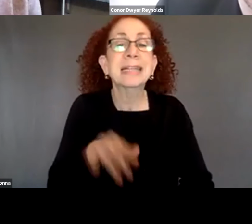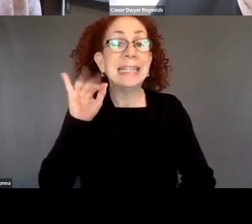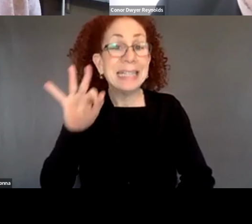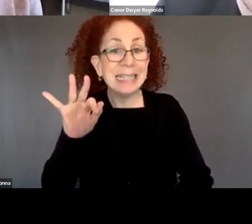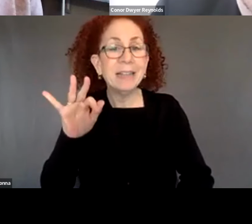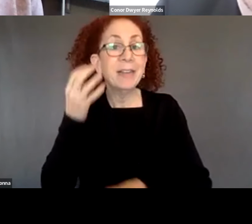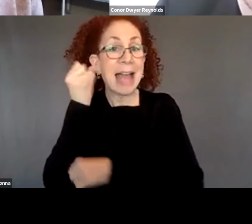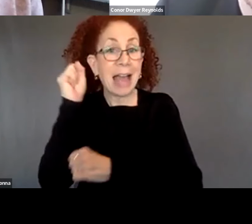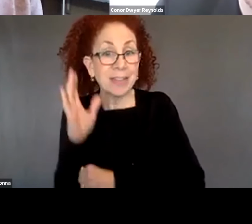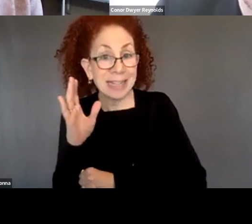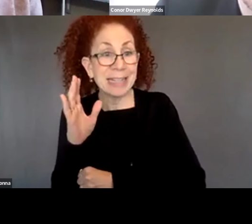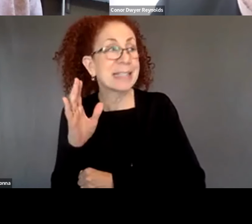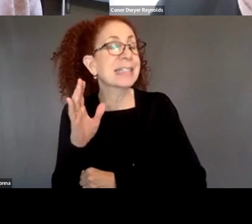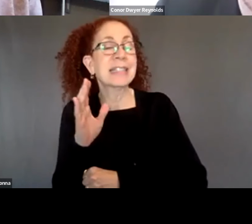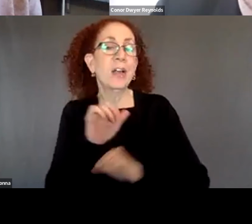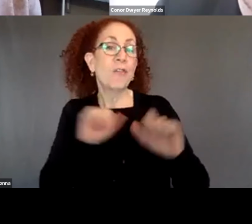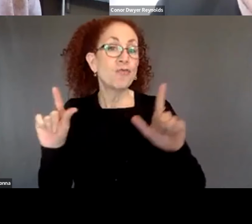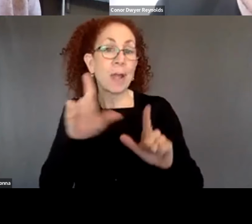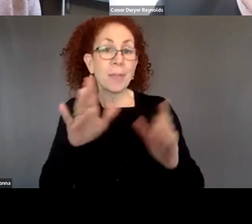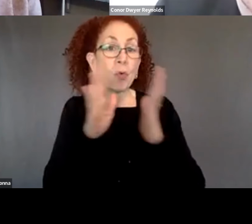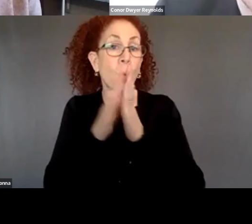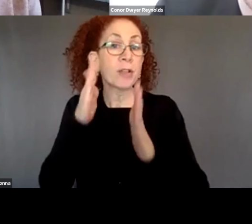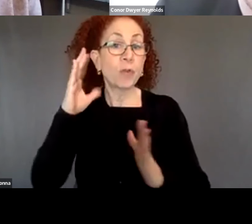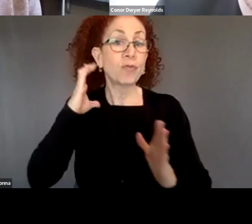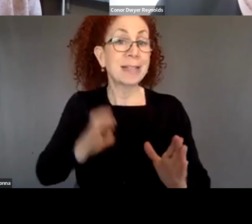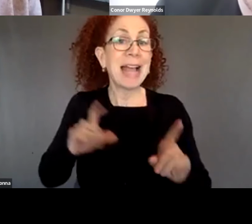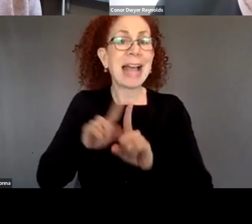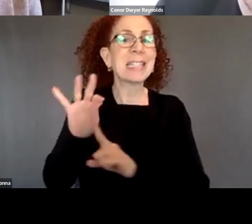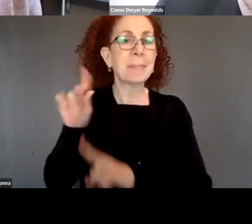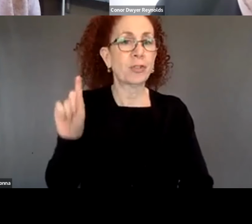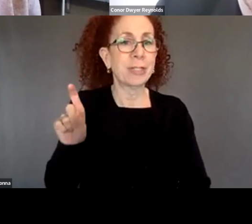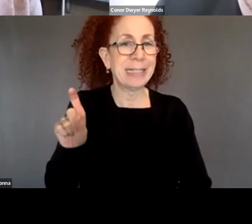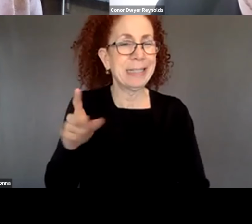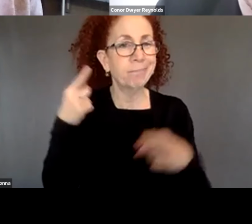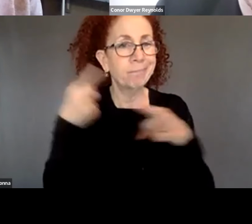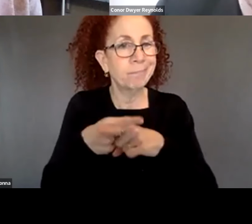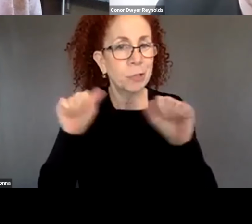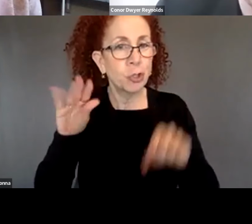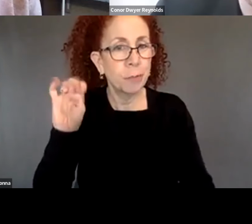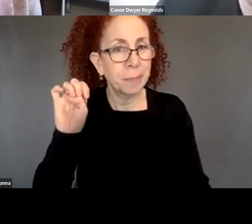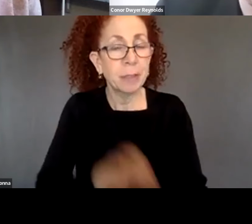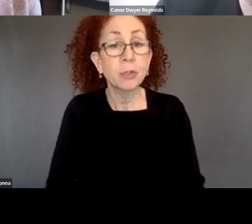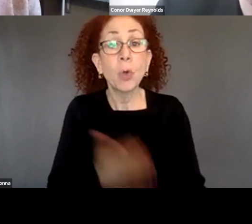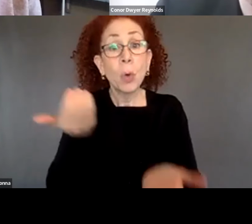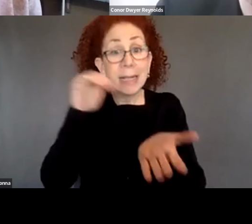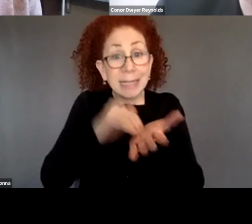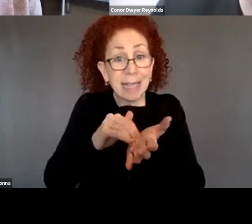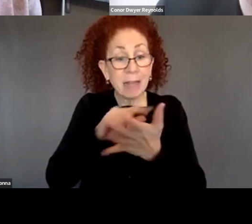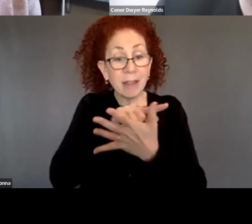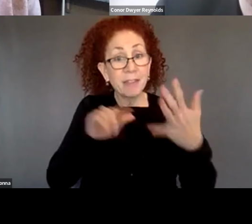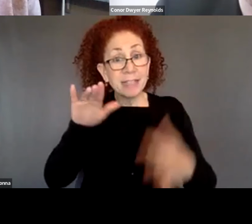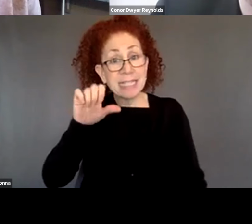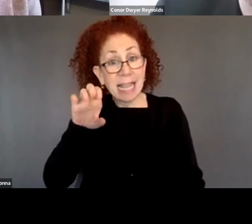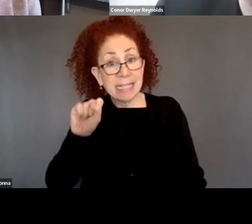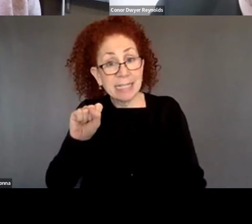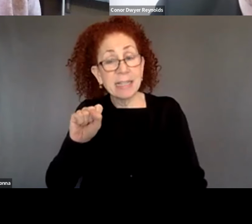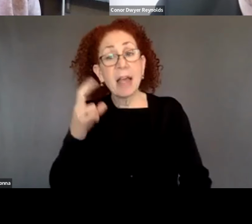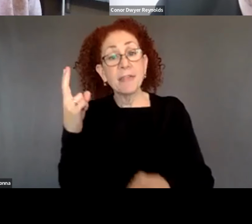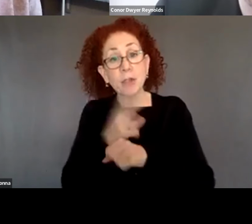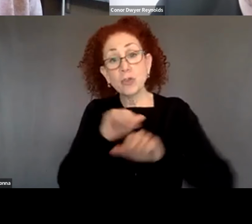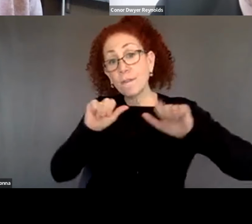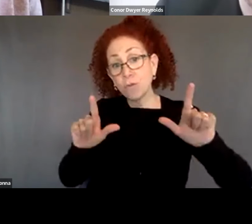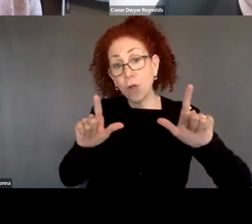frame plaintiffs' requests for relief as quote unquote special needs. So here again, the cases often frame